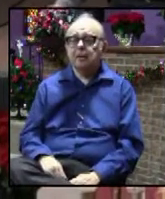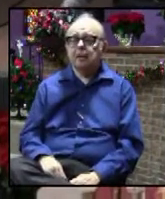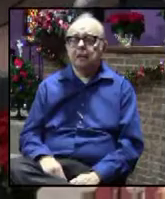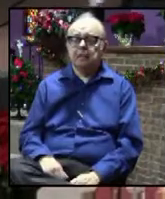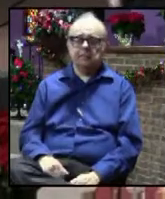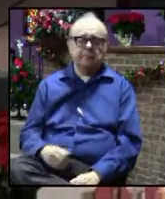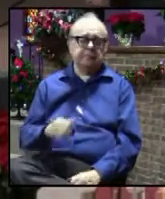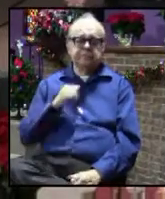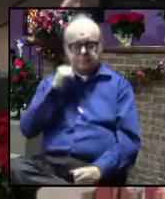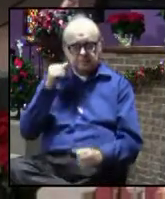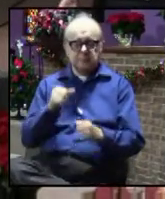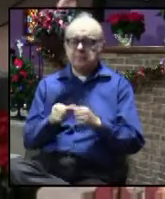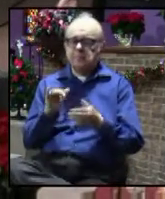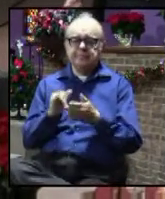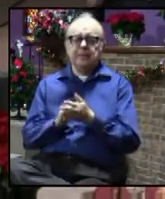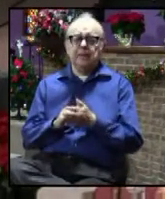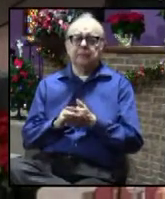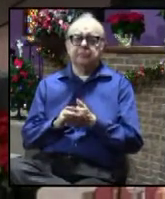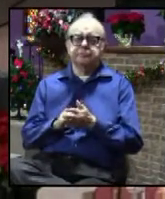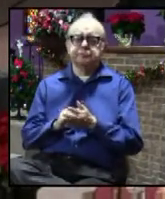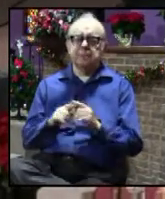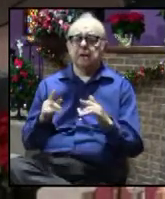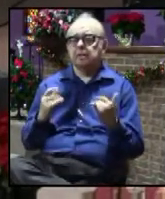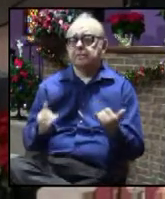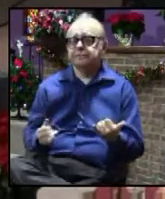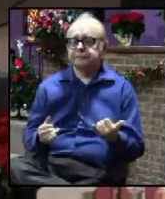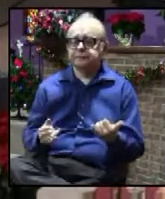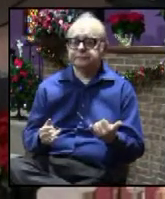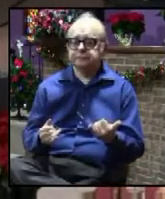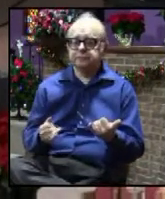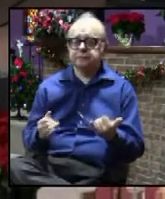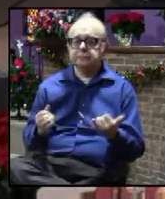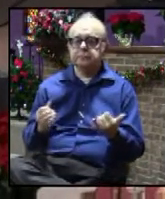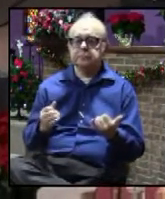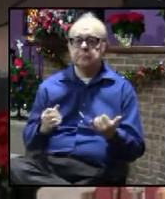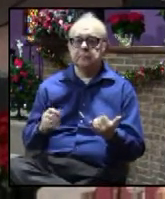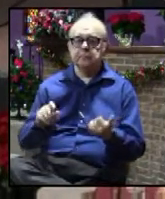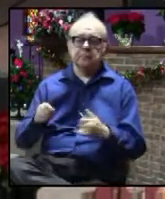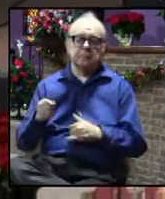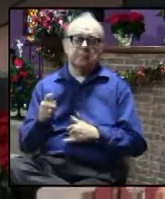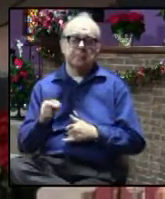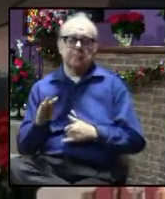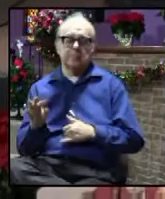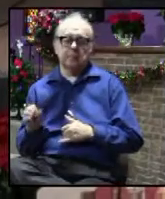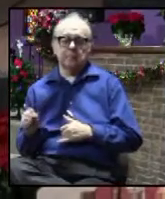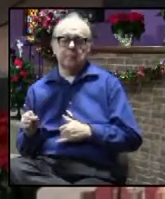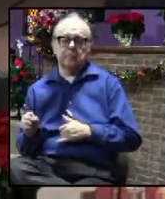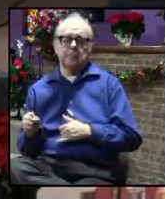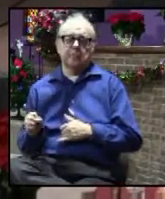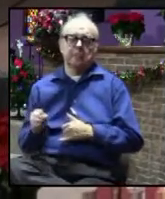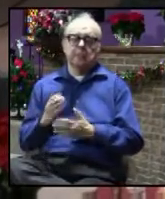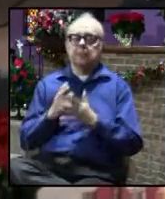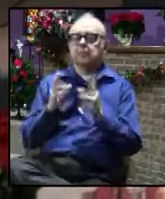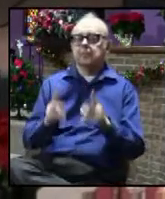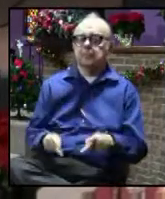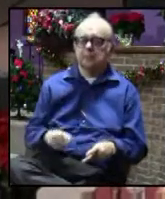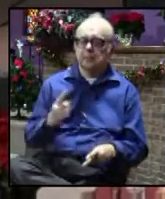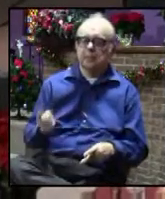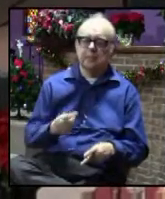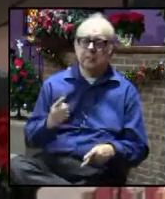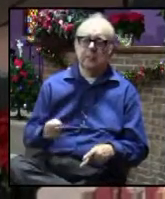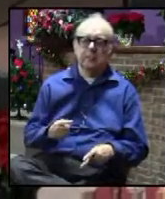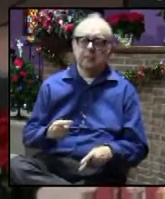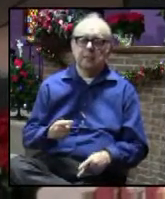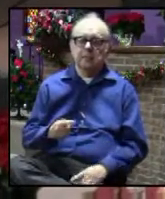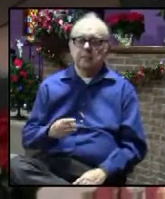I don't ever remember that. But now you turn on the news and somebody has always got their